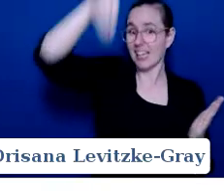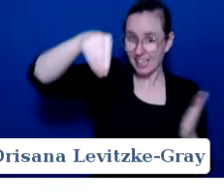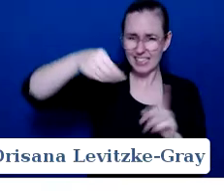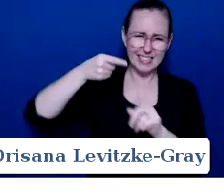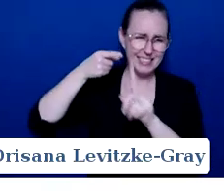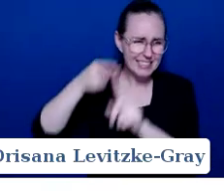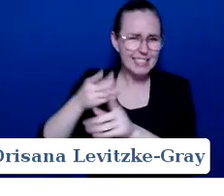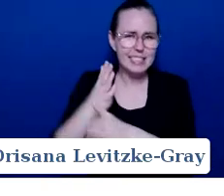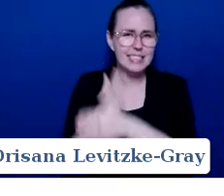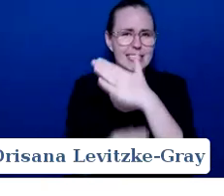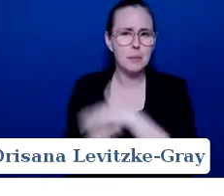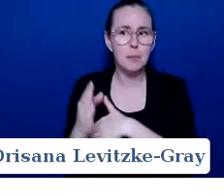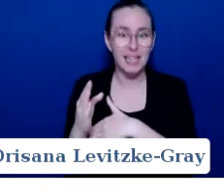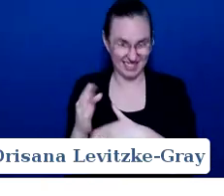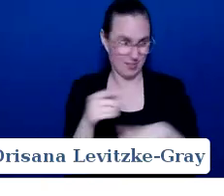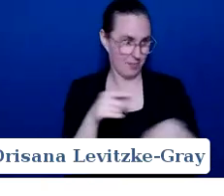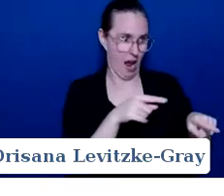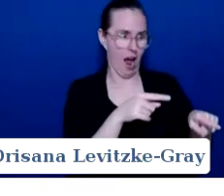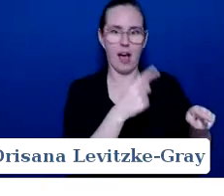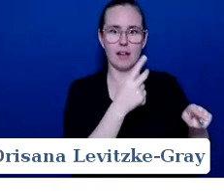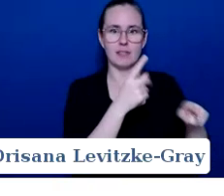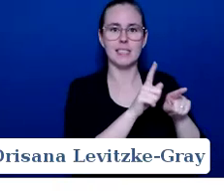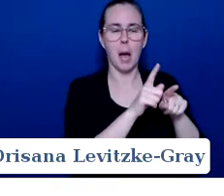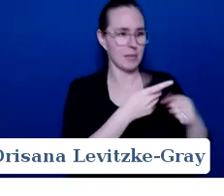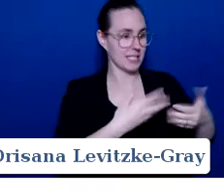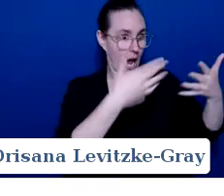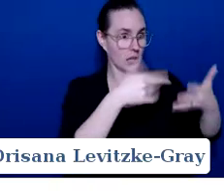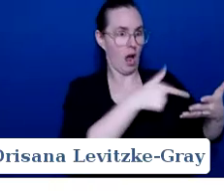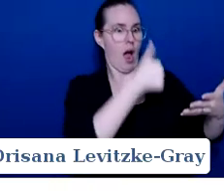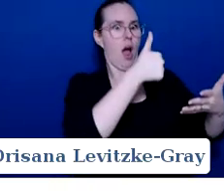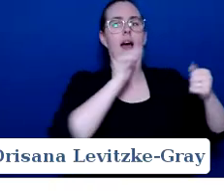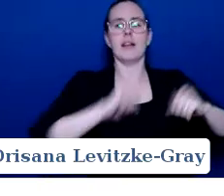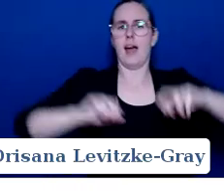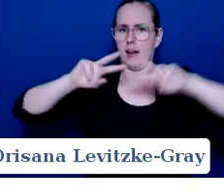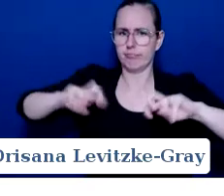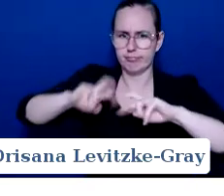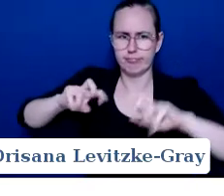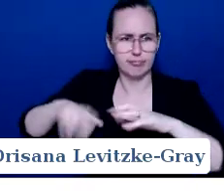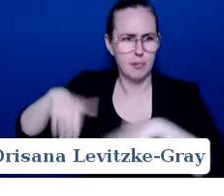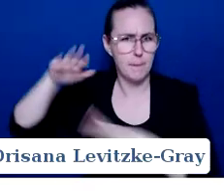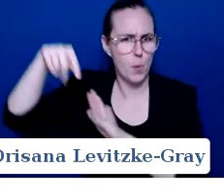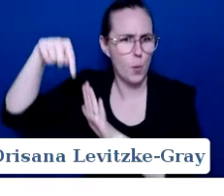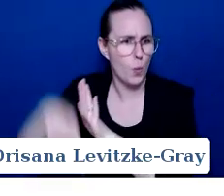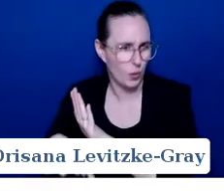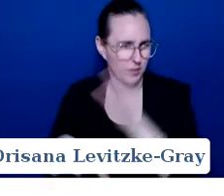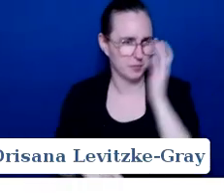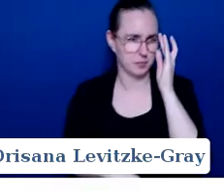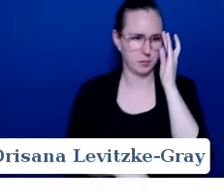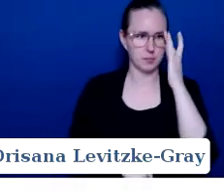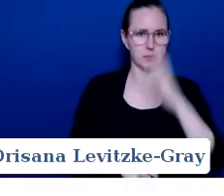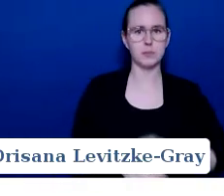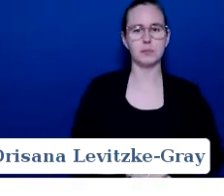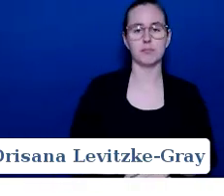point for starting to identifying the person of disability. Next example, it's Egypt. We spoke already during